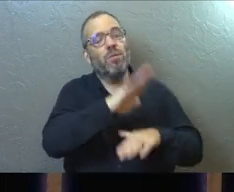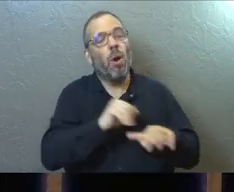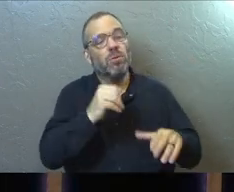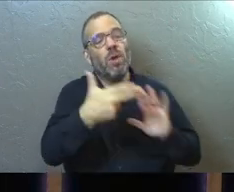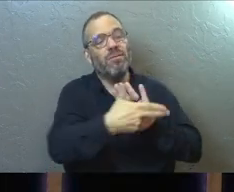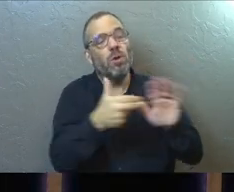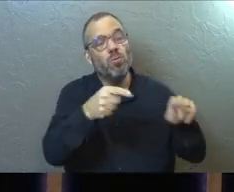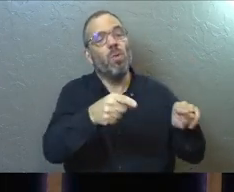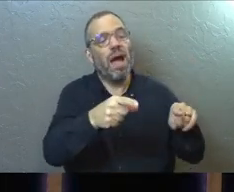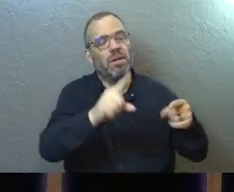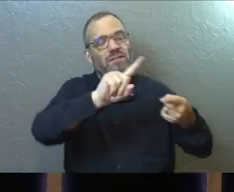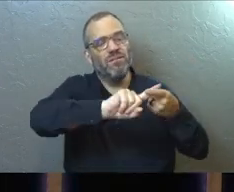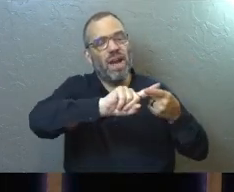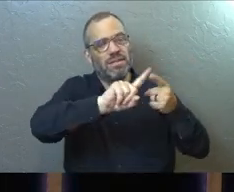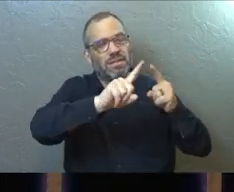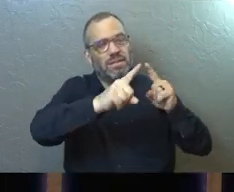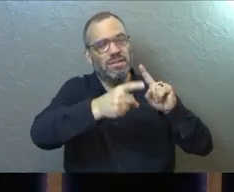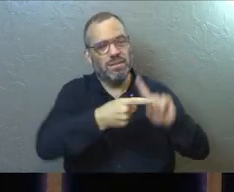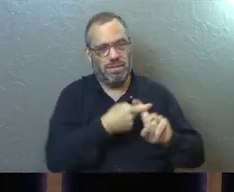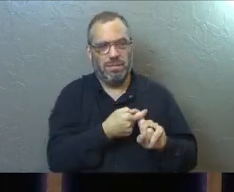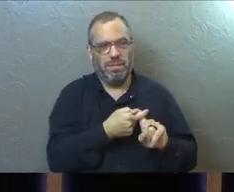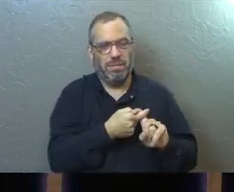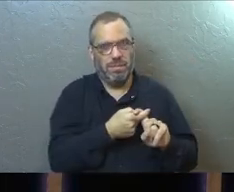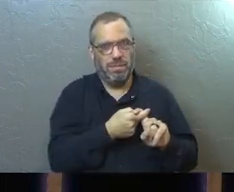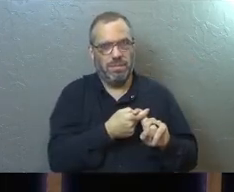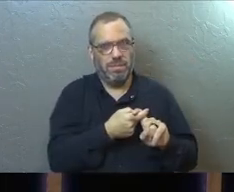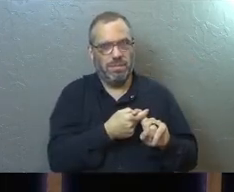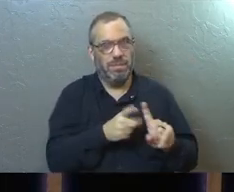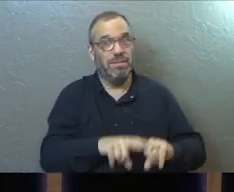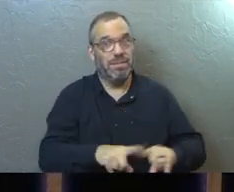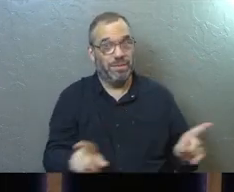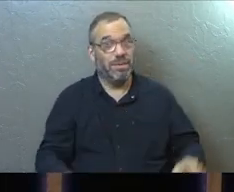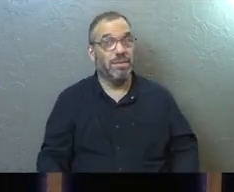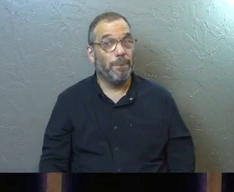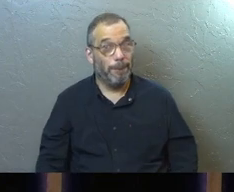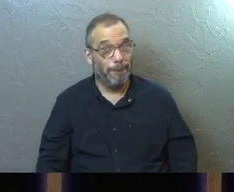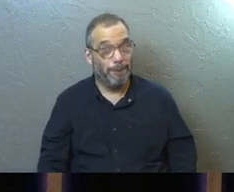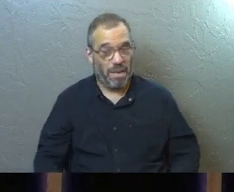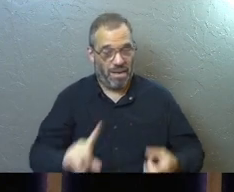you friends. It's different.